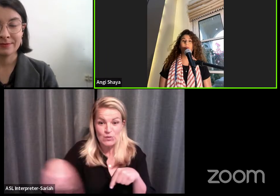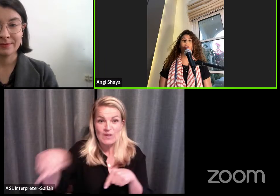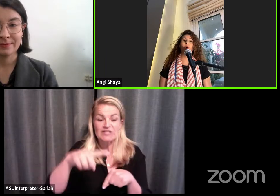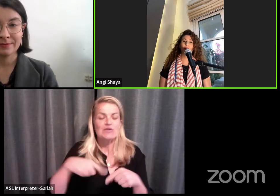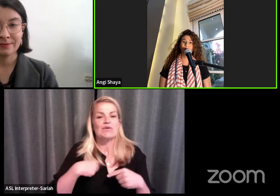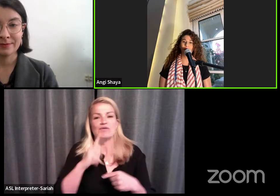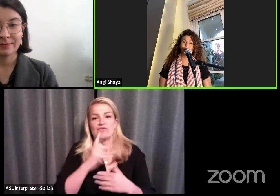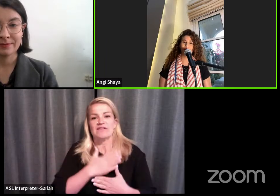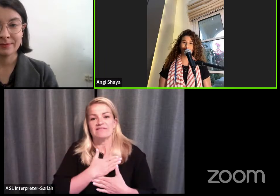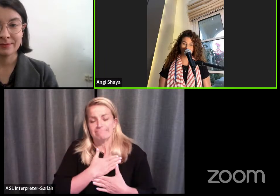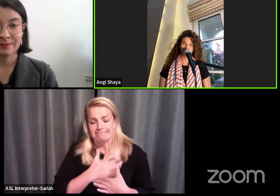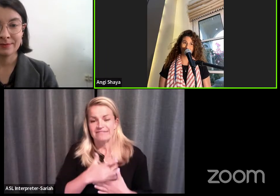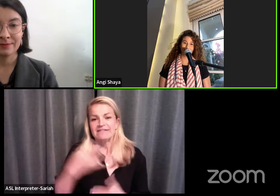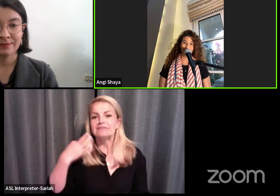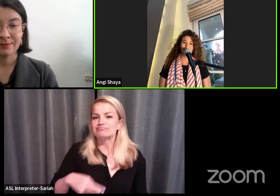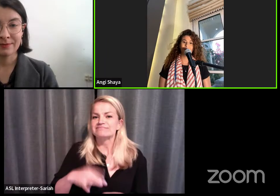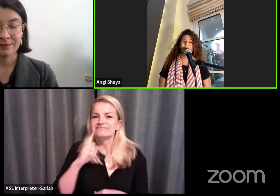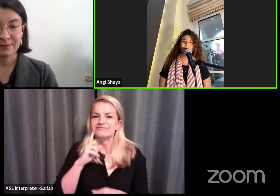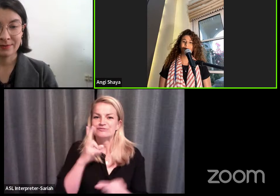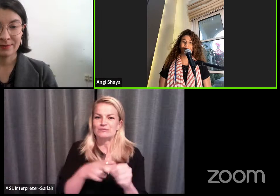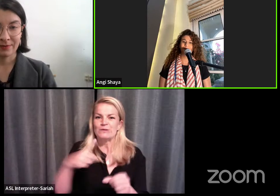be among all of you.